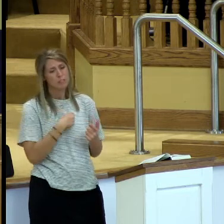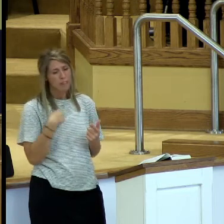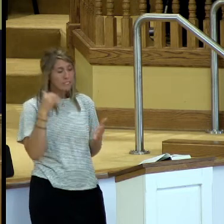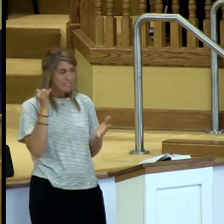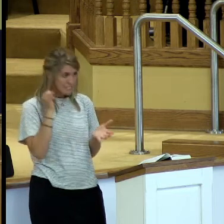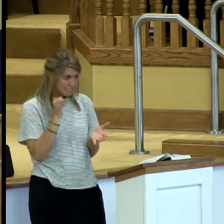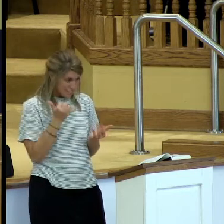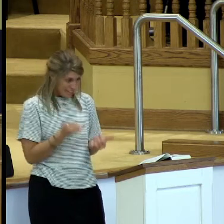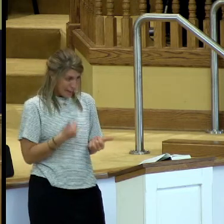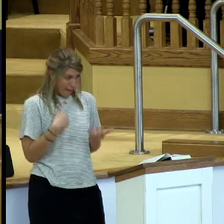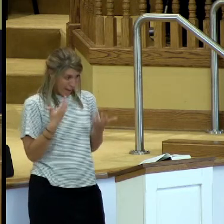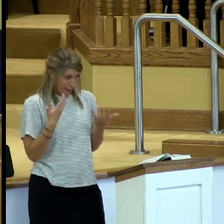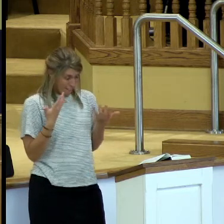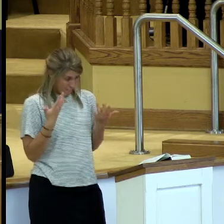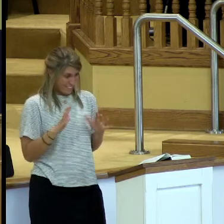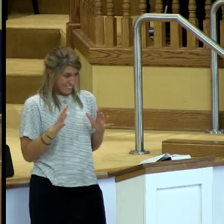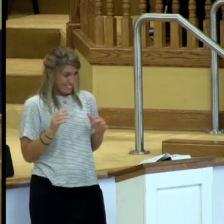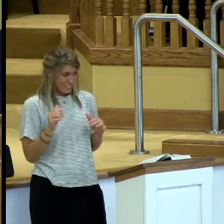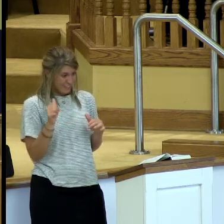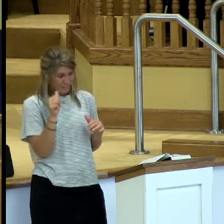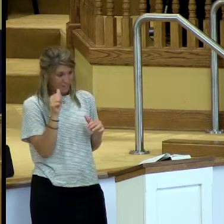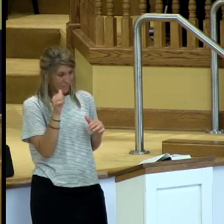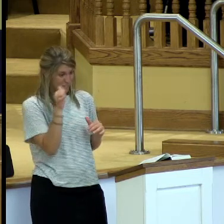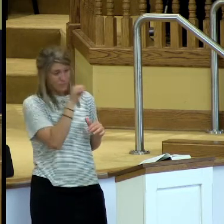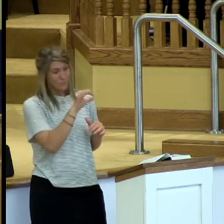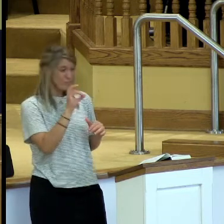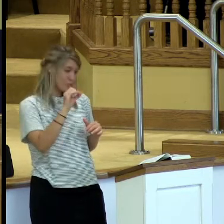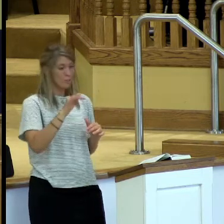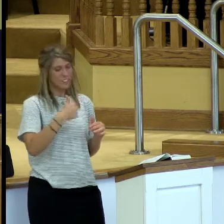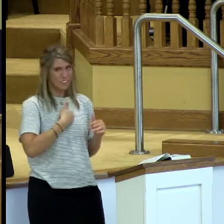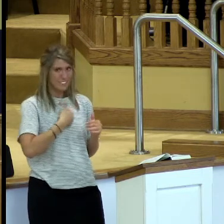now that I've completely made a fool of myself and my family, you're welcome.